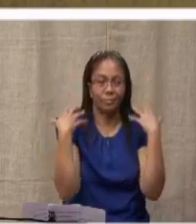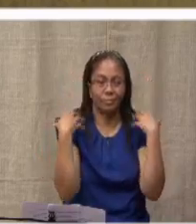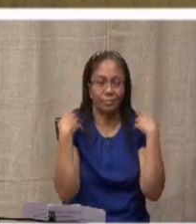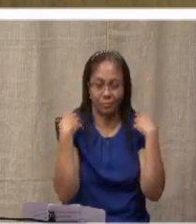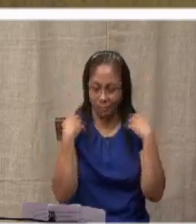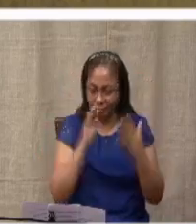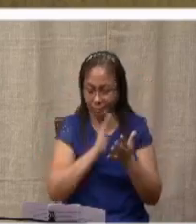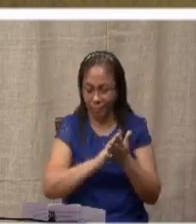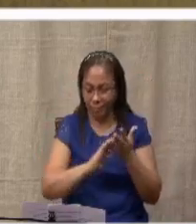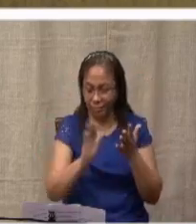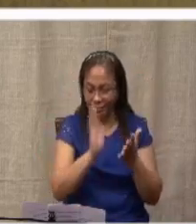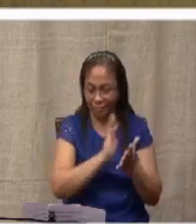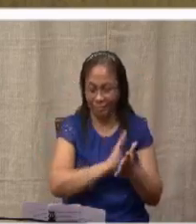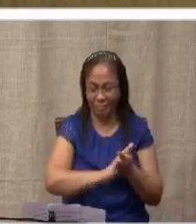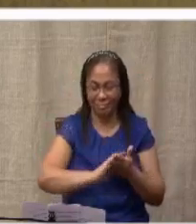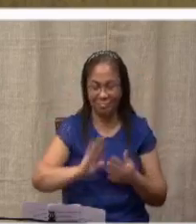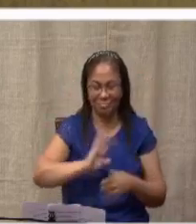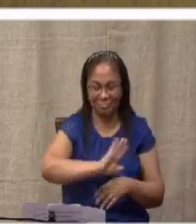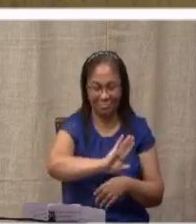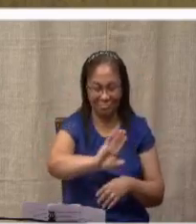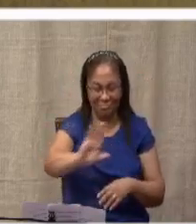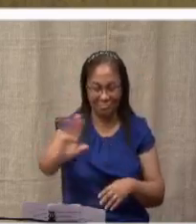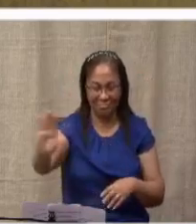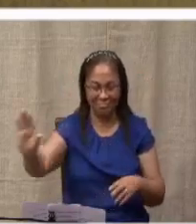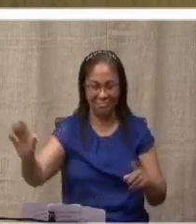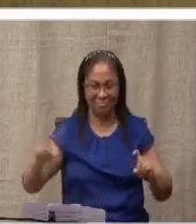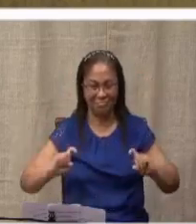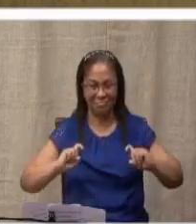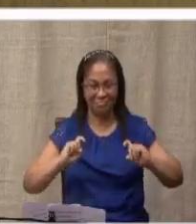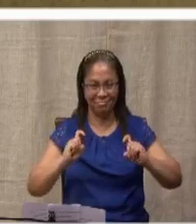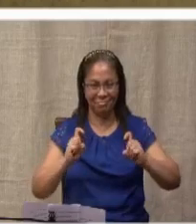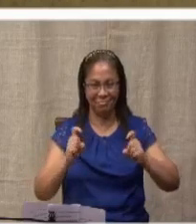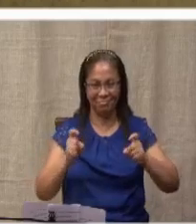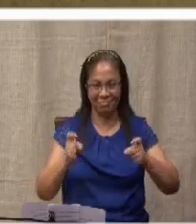and forgive their